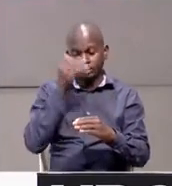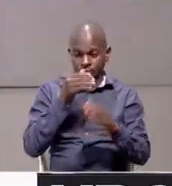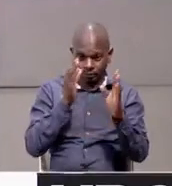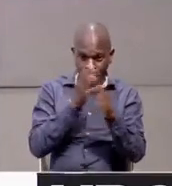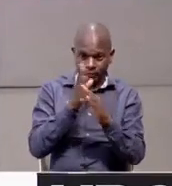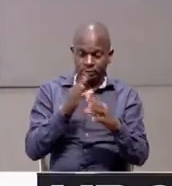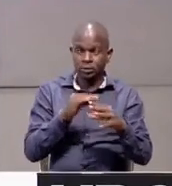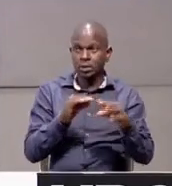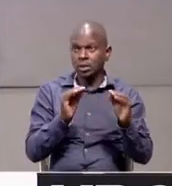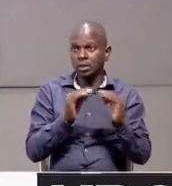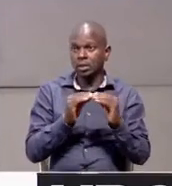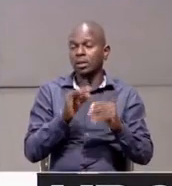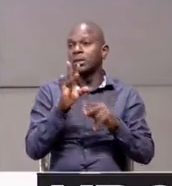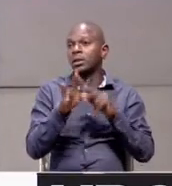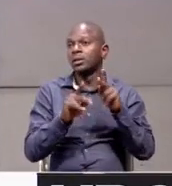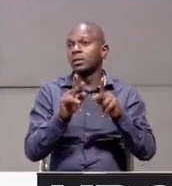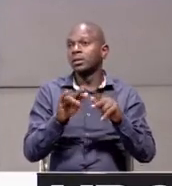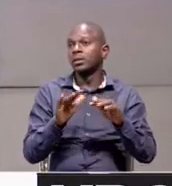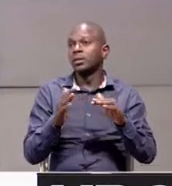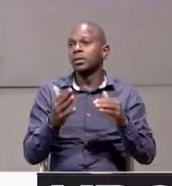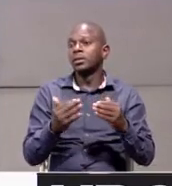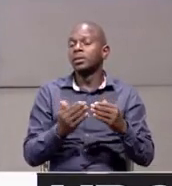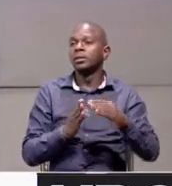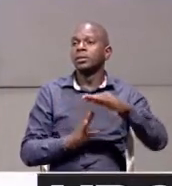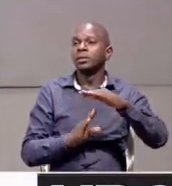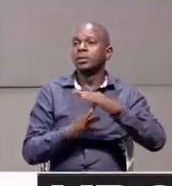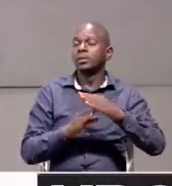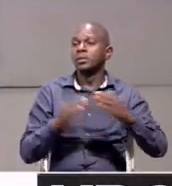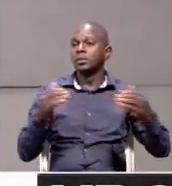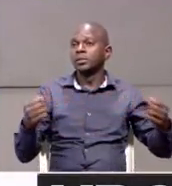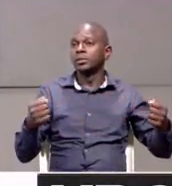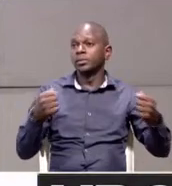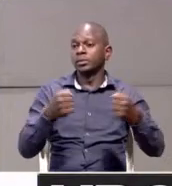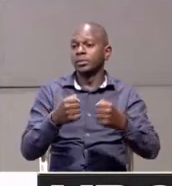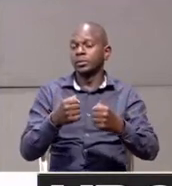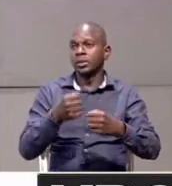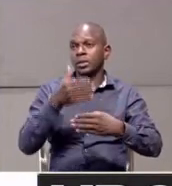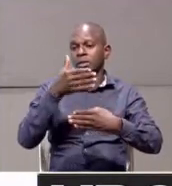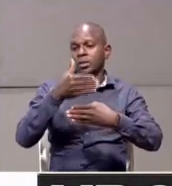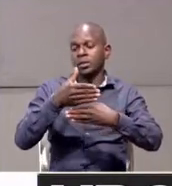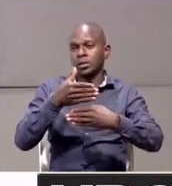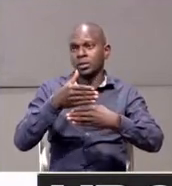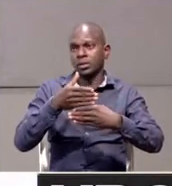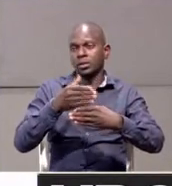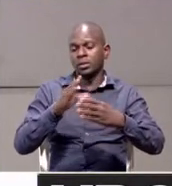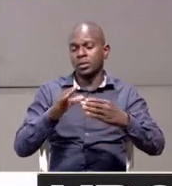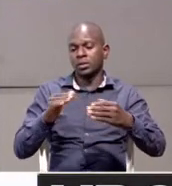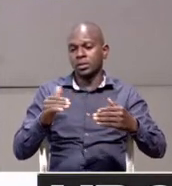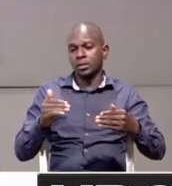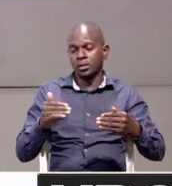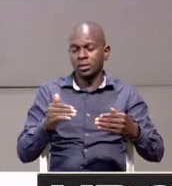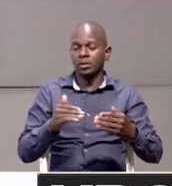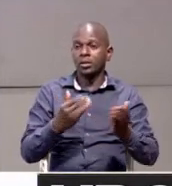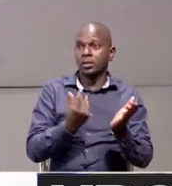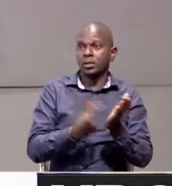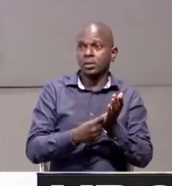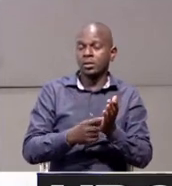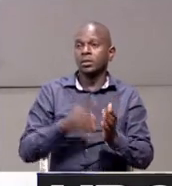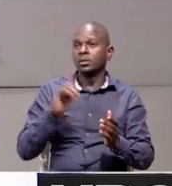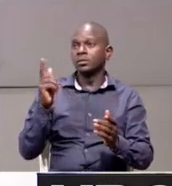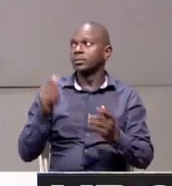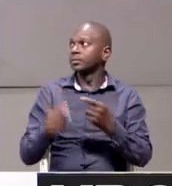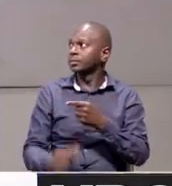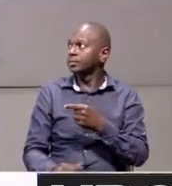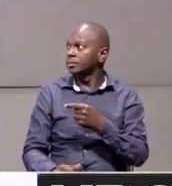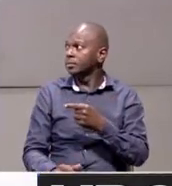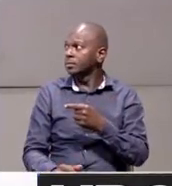meeting, participants decried limited deployment at the borderline leaving porous borders between Uganda and Kenya.